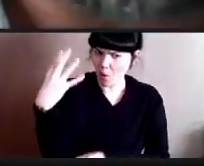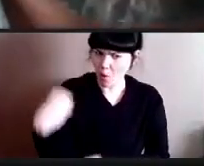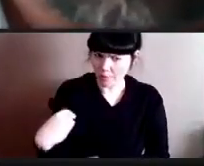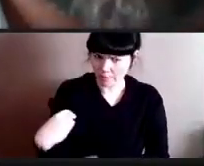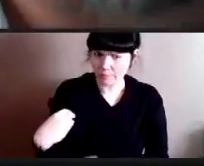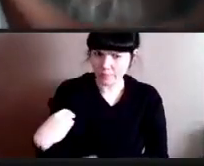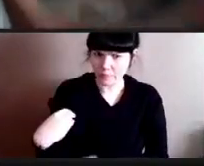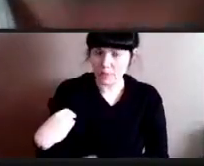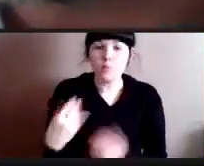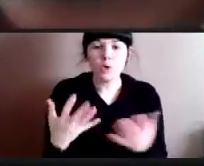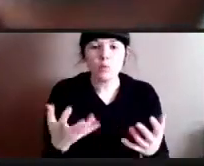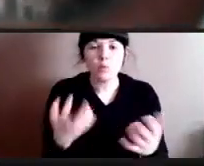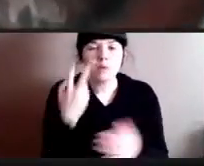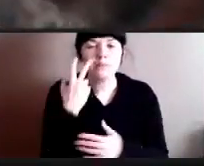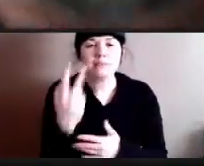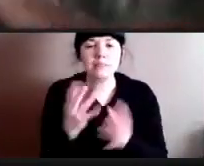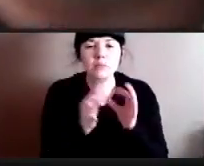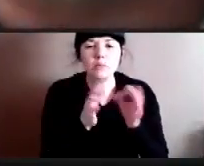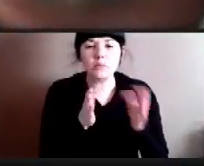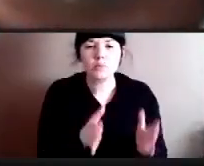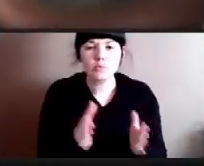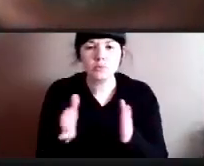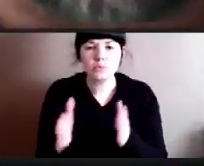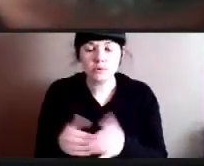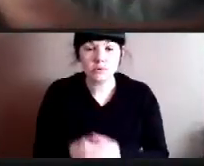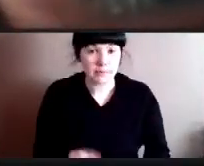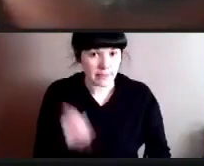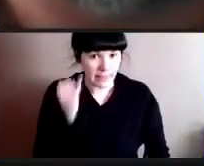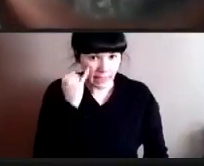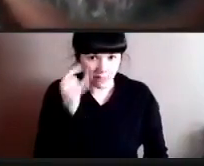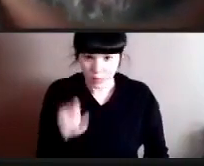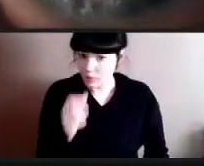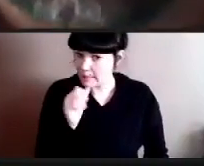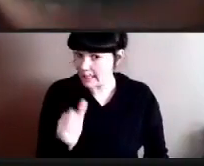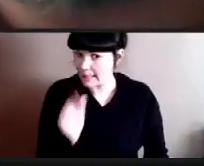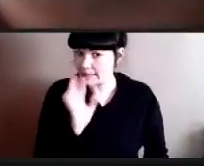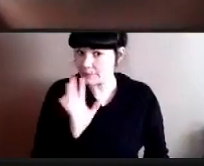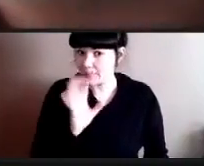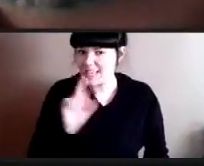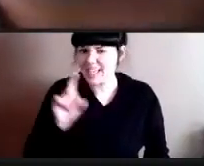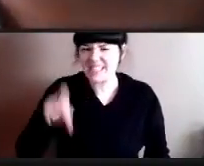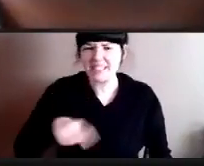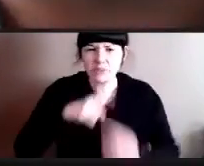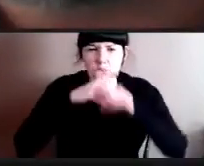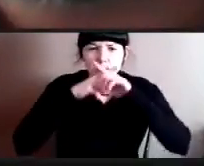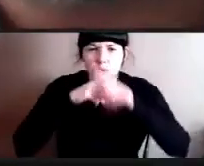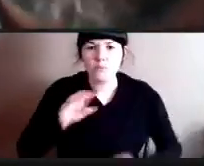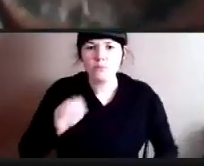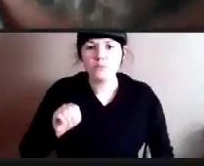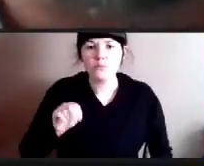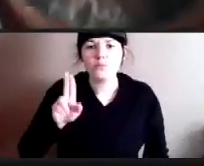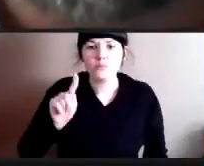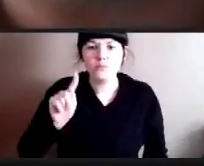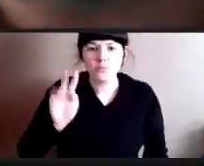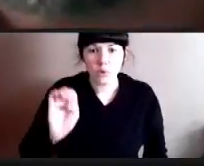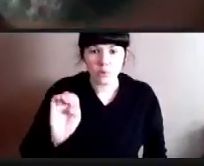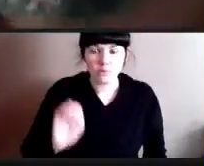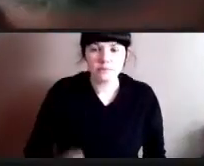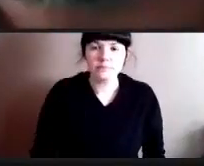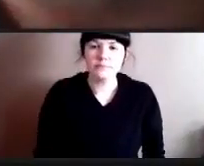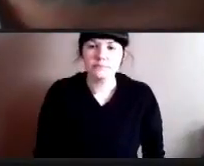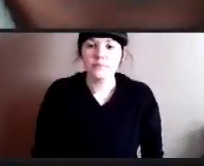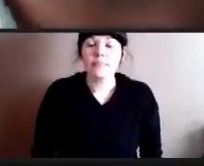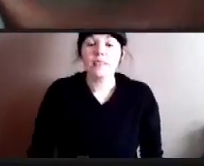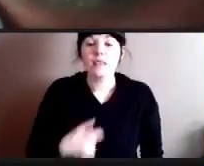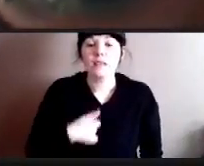speaking. I am also serving as your timekeeper, and I'll make sure to chat you your remaining time. And if you